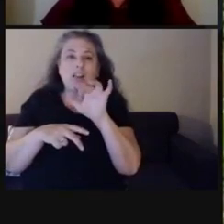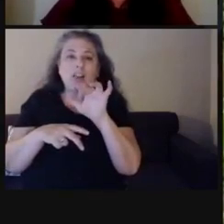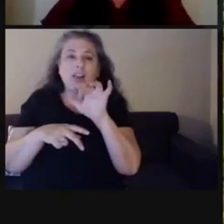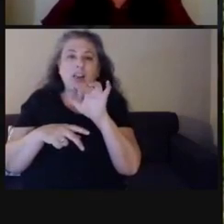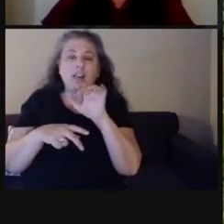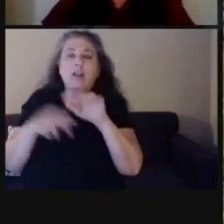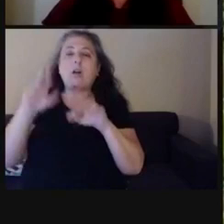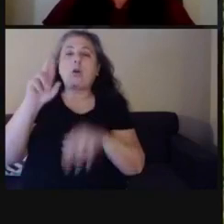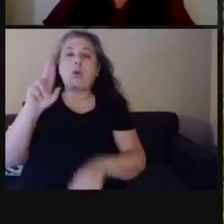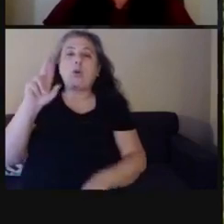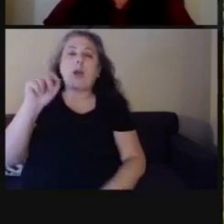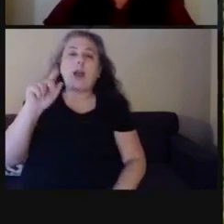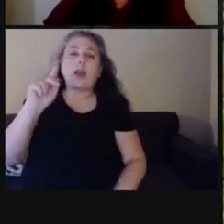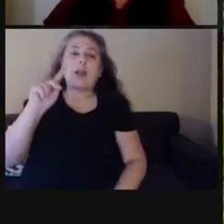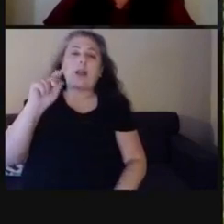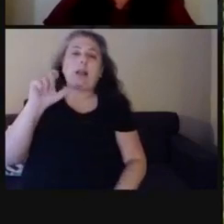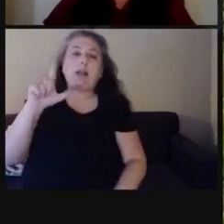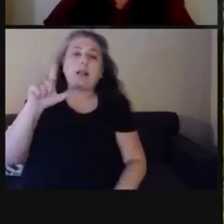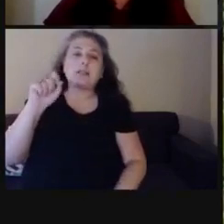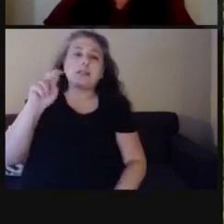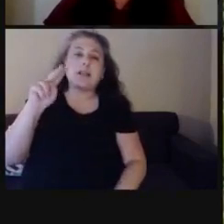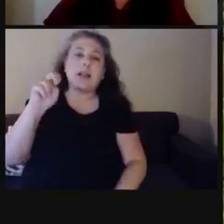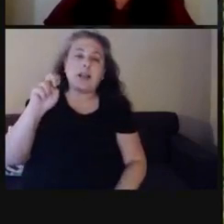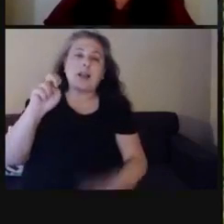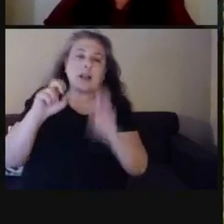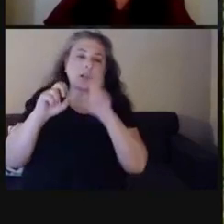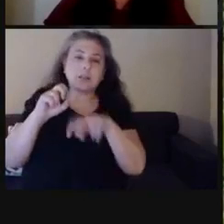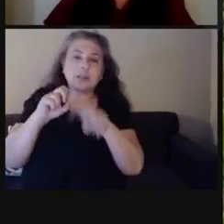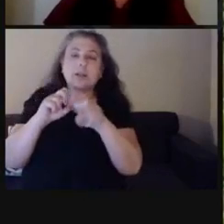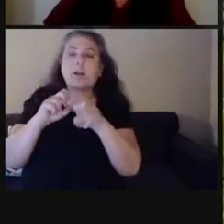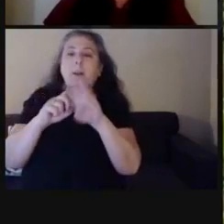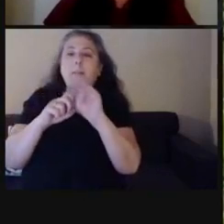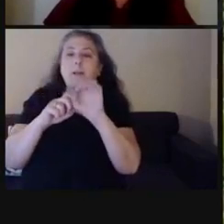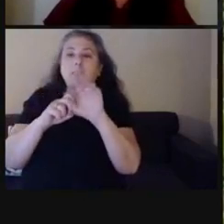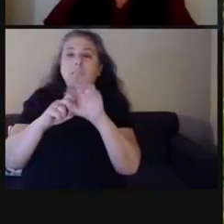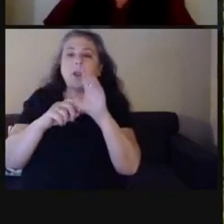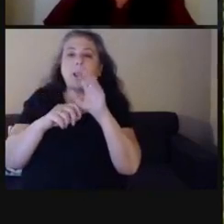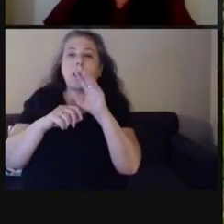the same type of relationship that milkweed and monarchs have.